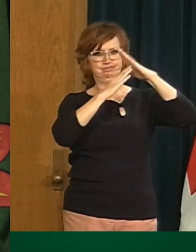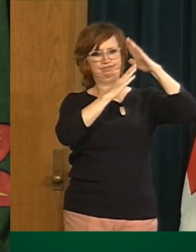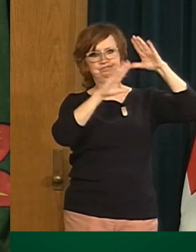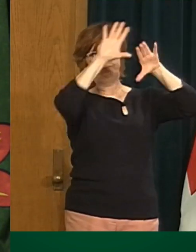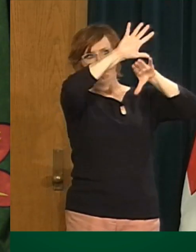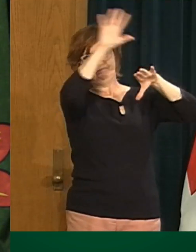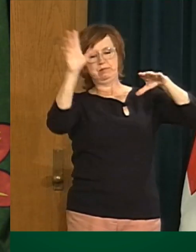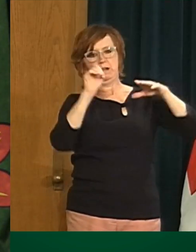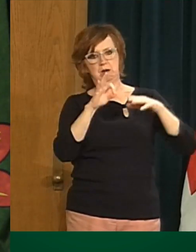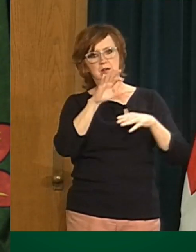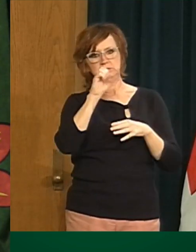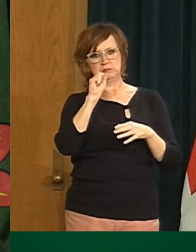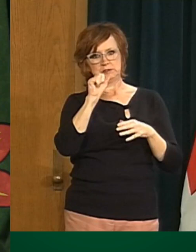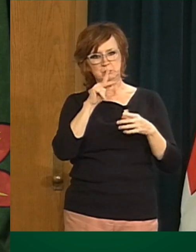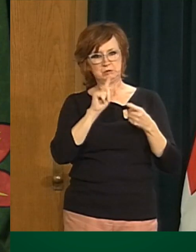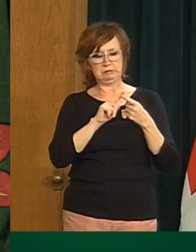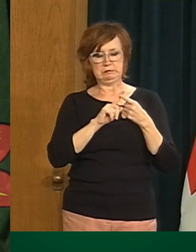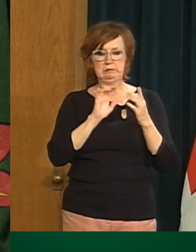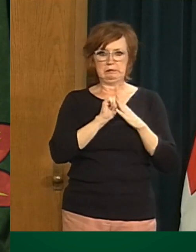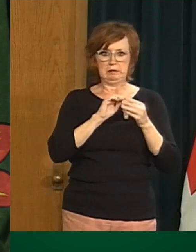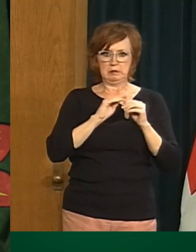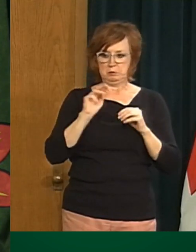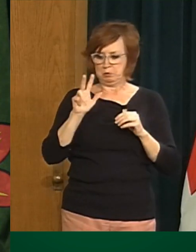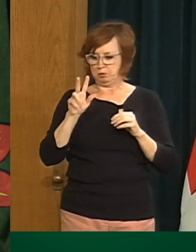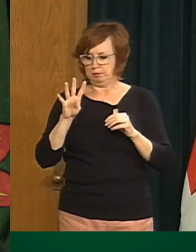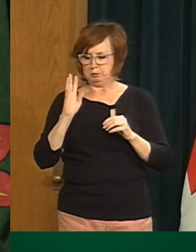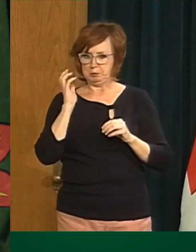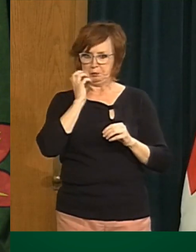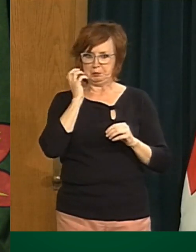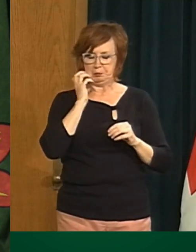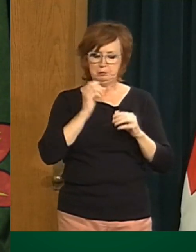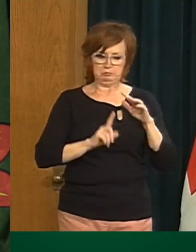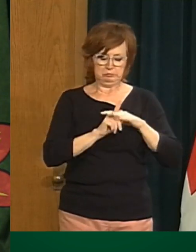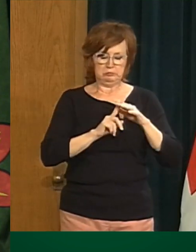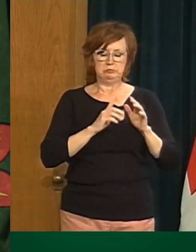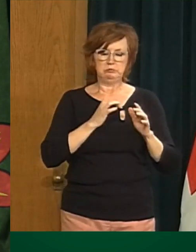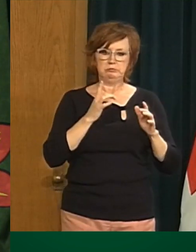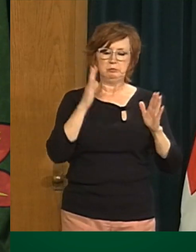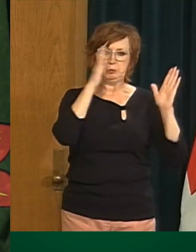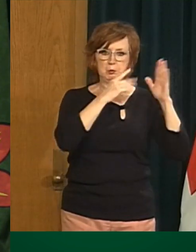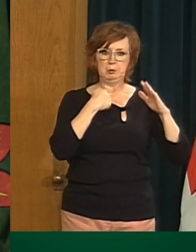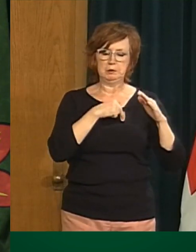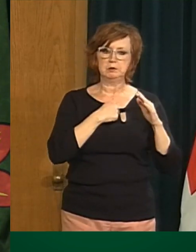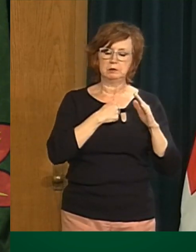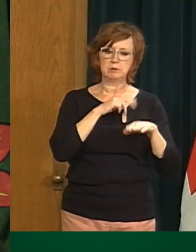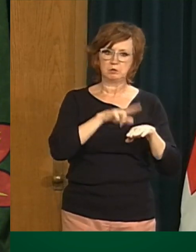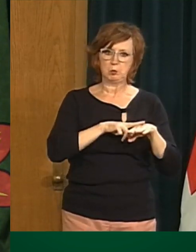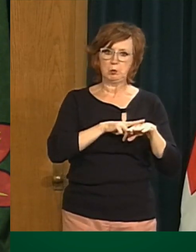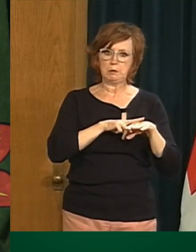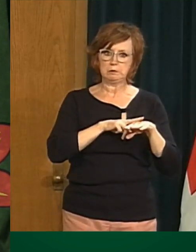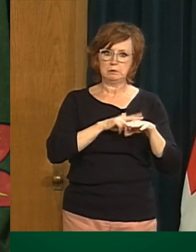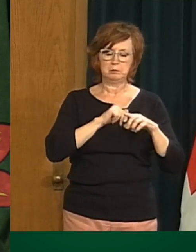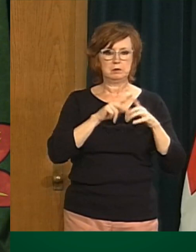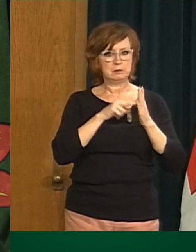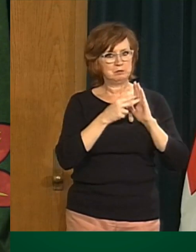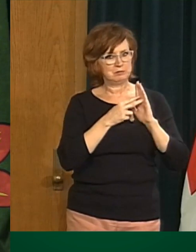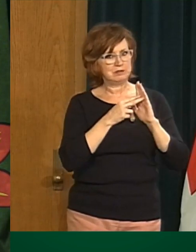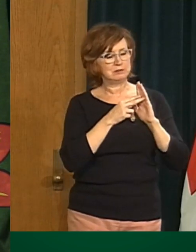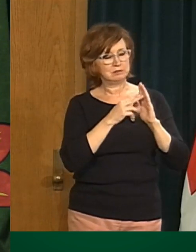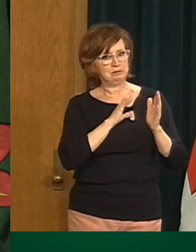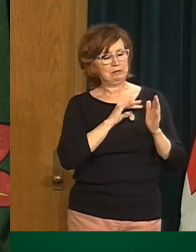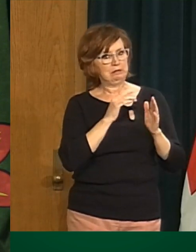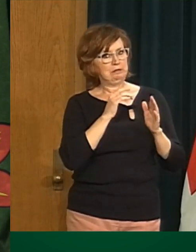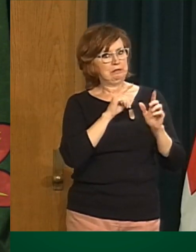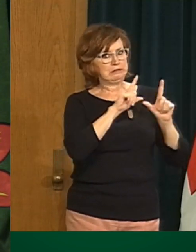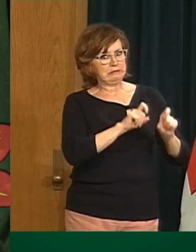province. While that number is very concerning, it means that increased testing in that area is working. We are